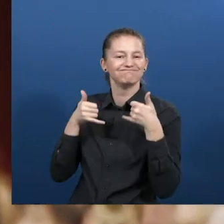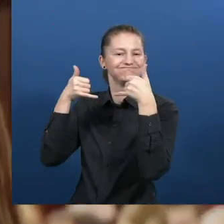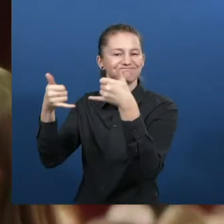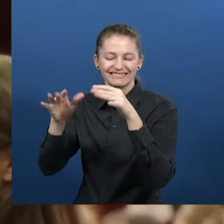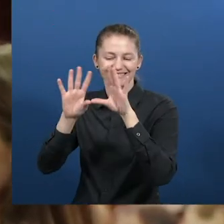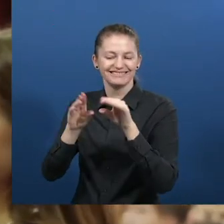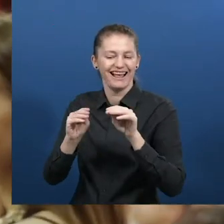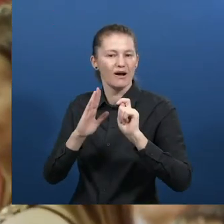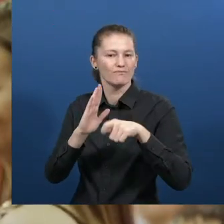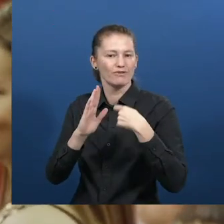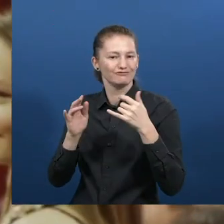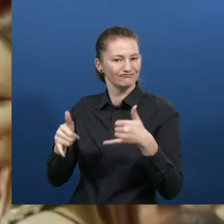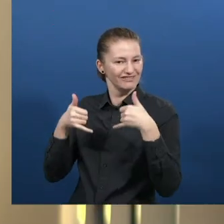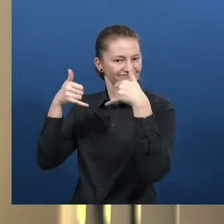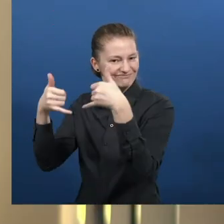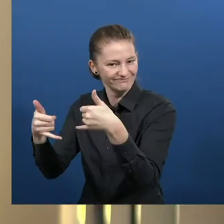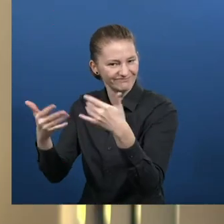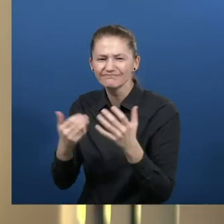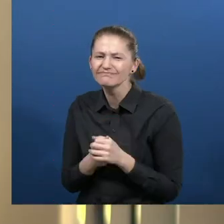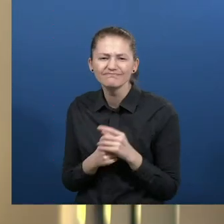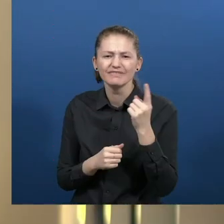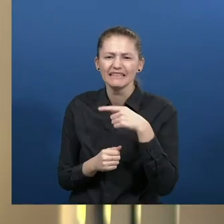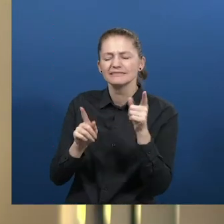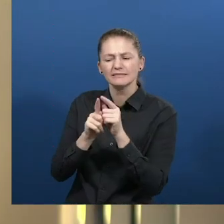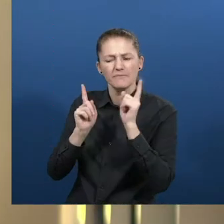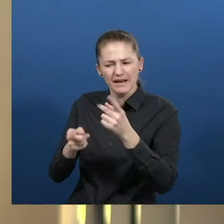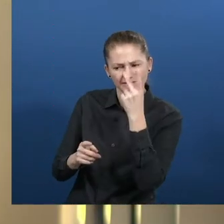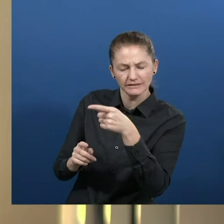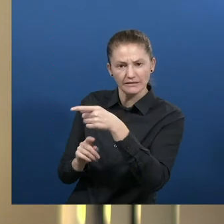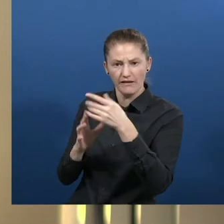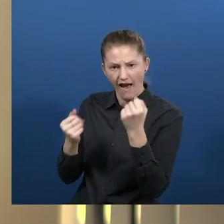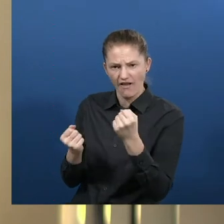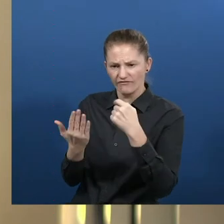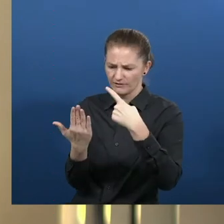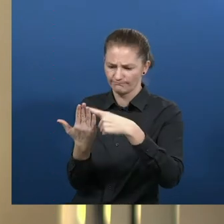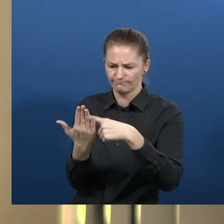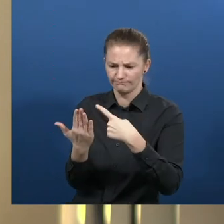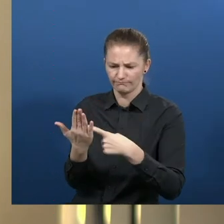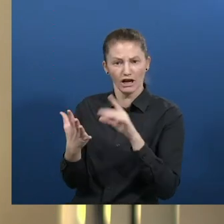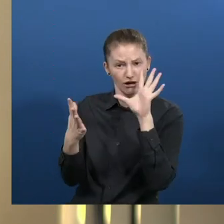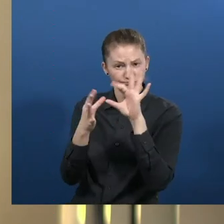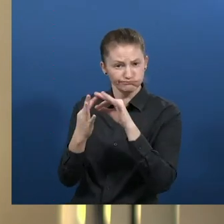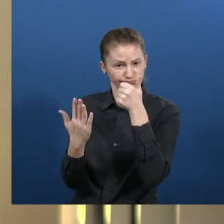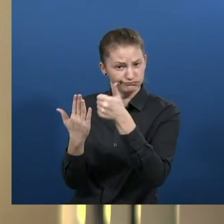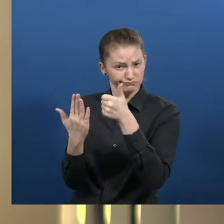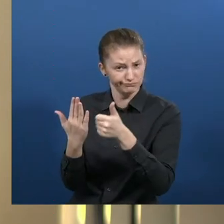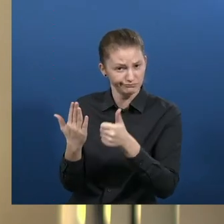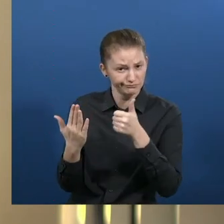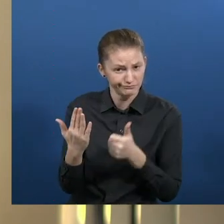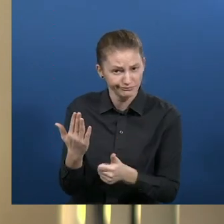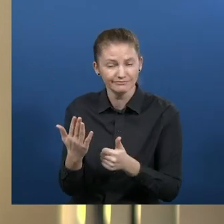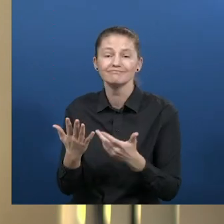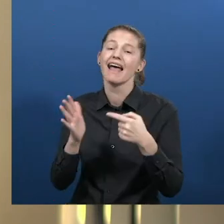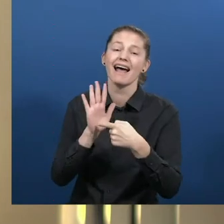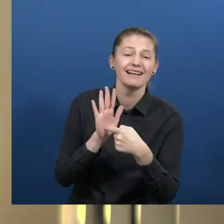We apply additional criteria to select the projects. Criteria are long in terms of to which extent is this strategic to